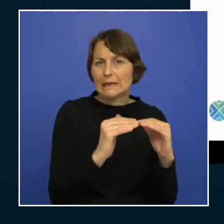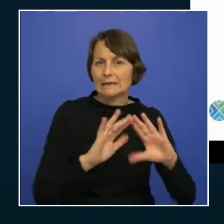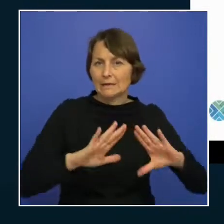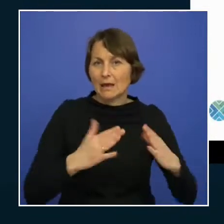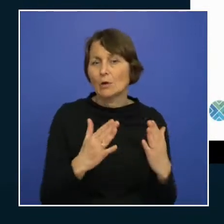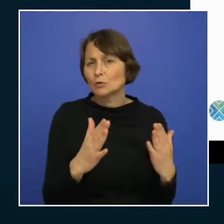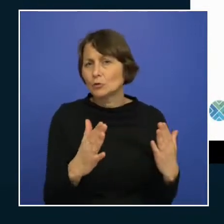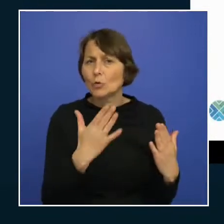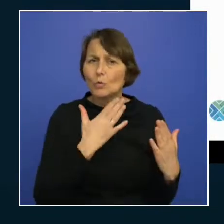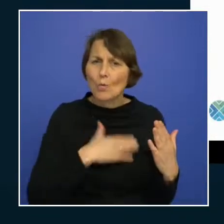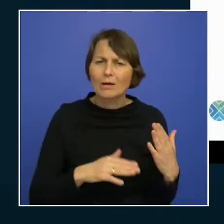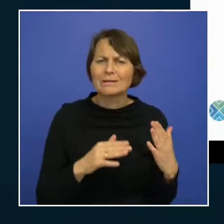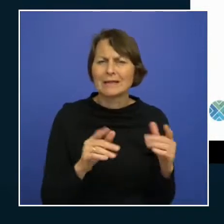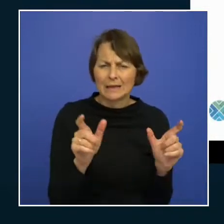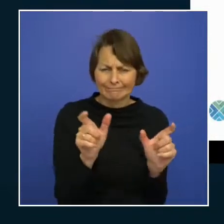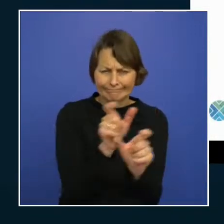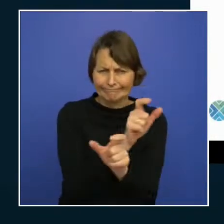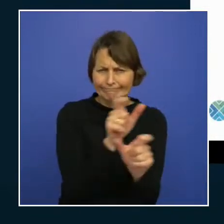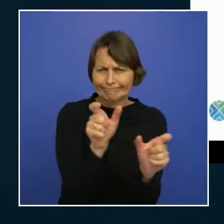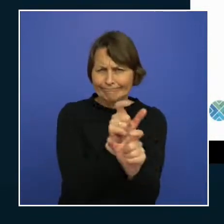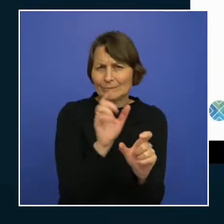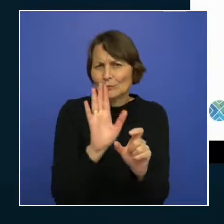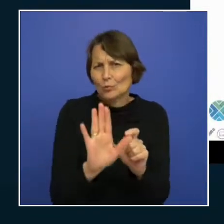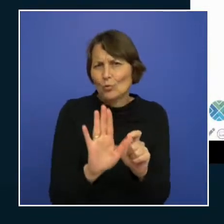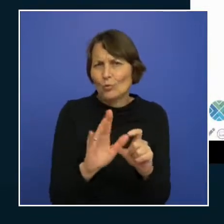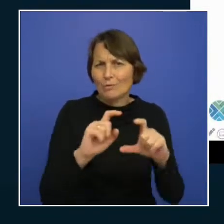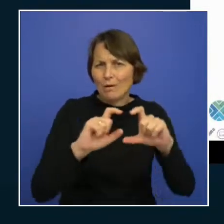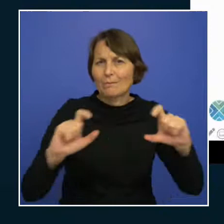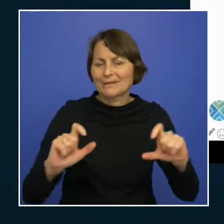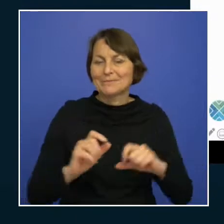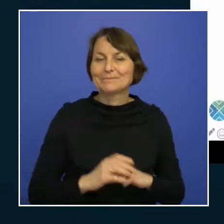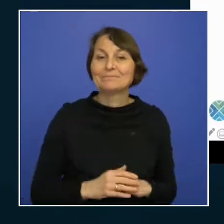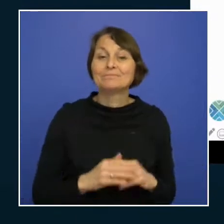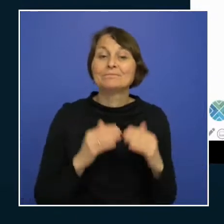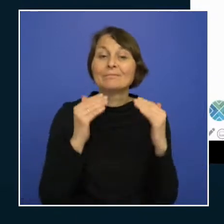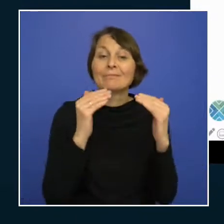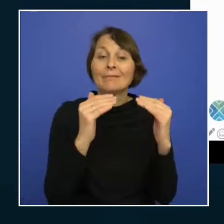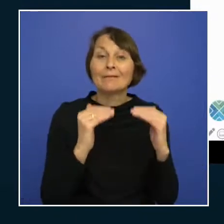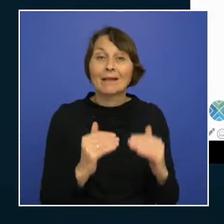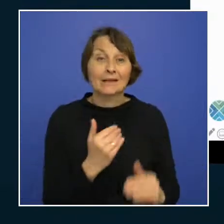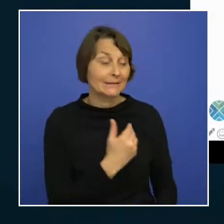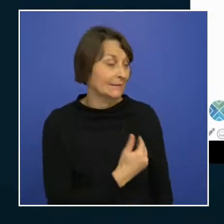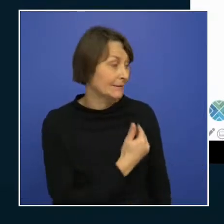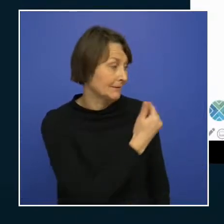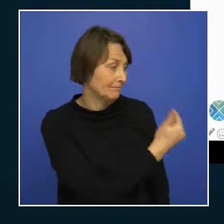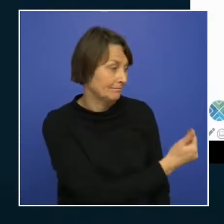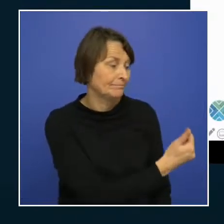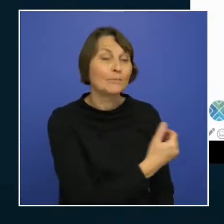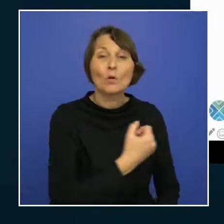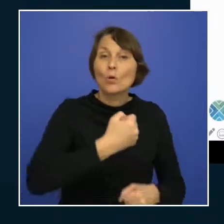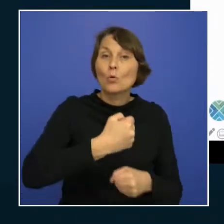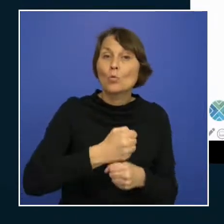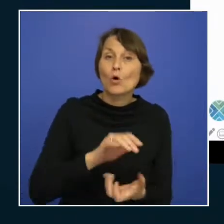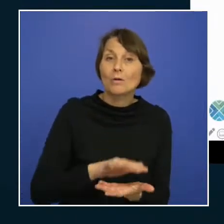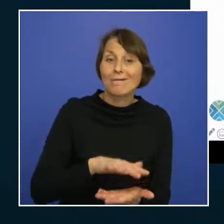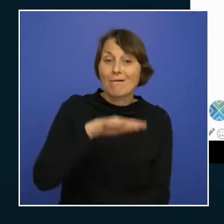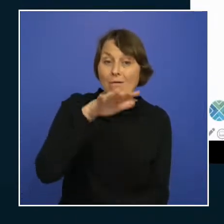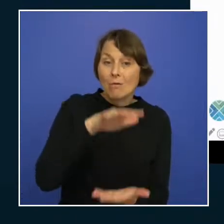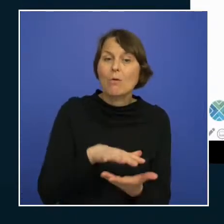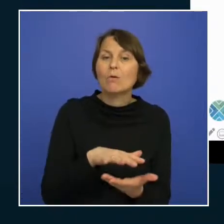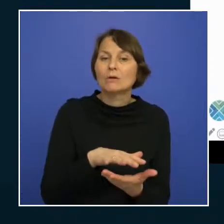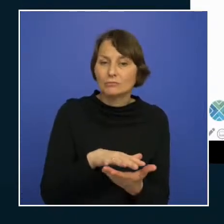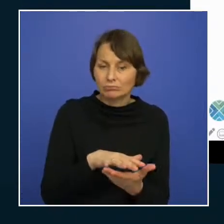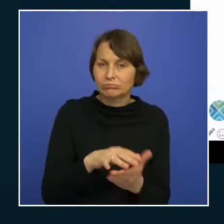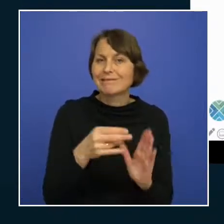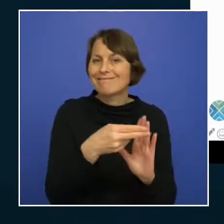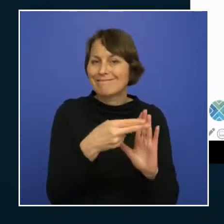with sorting and all that stuff. And next up is the workload or the application. So the name or identifier of